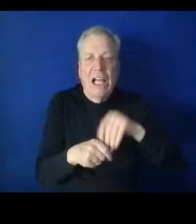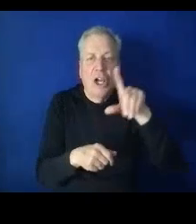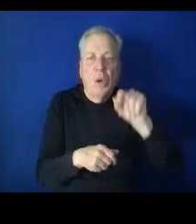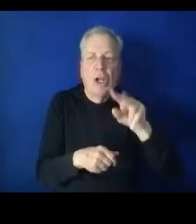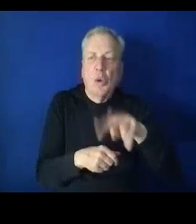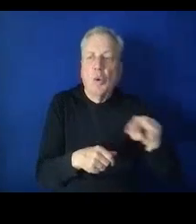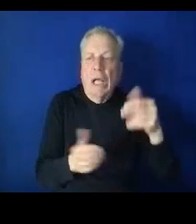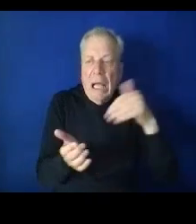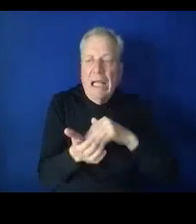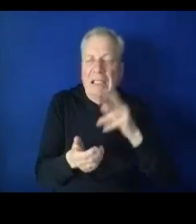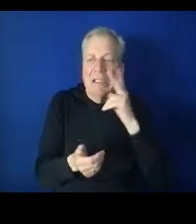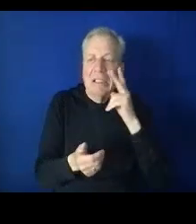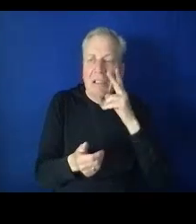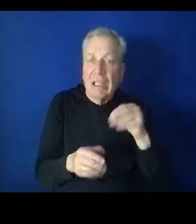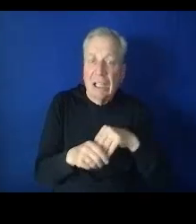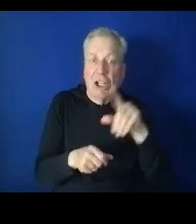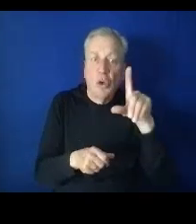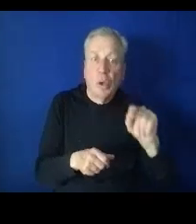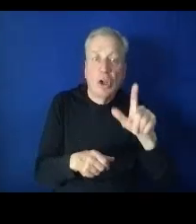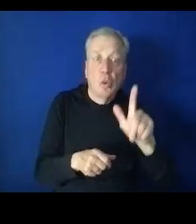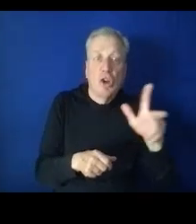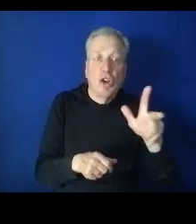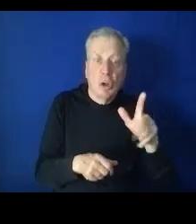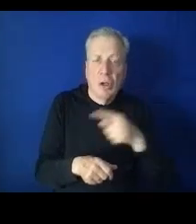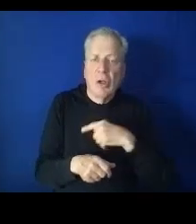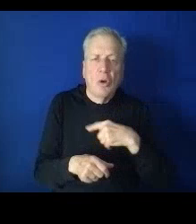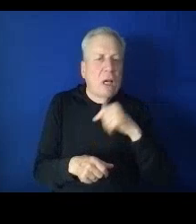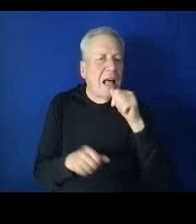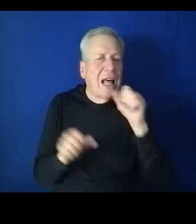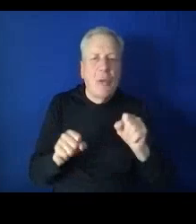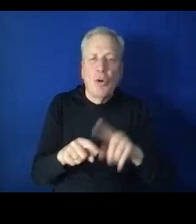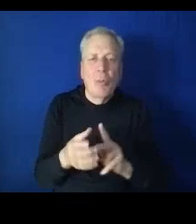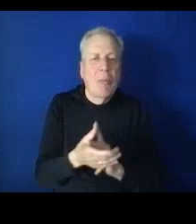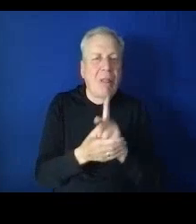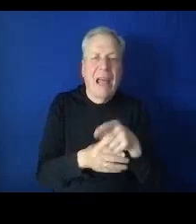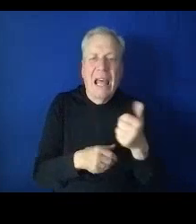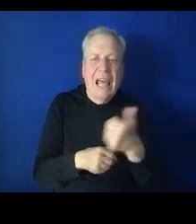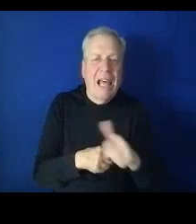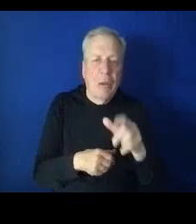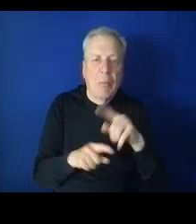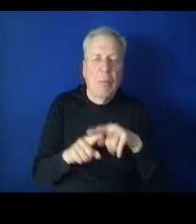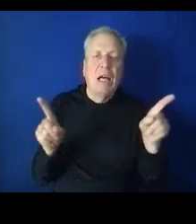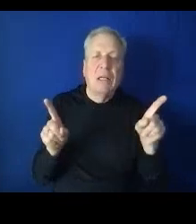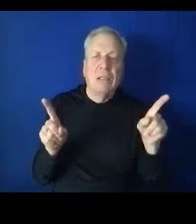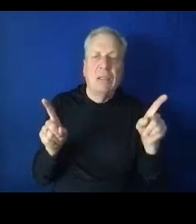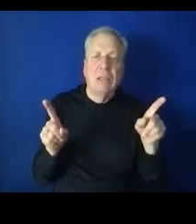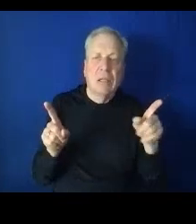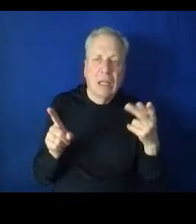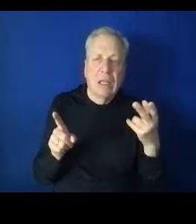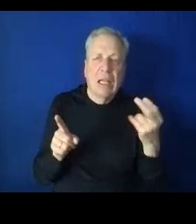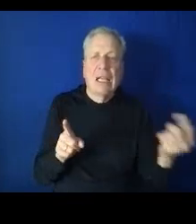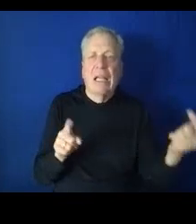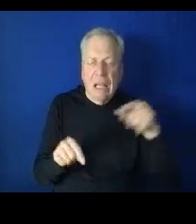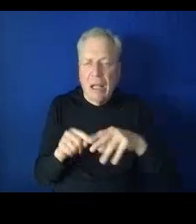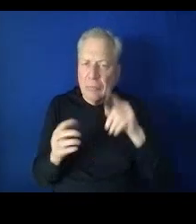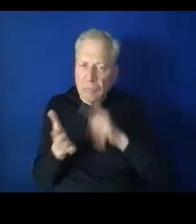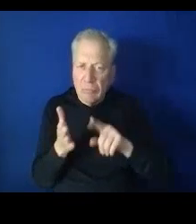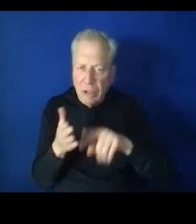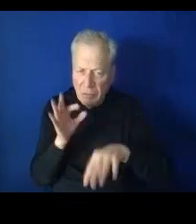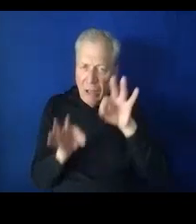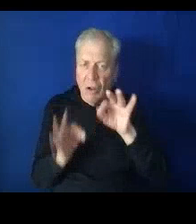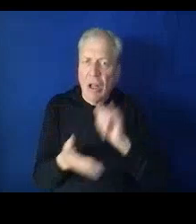2022. And in 2023, we weren't able to plant any, but he came out and surveyed them and found